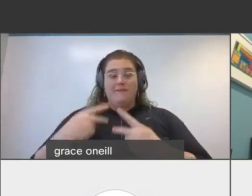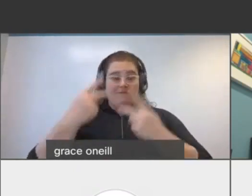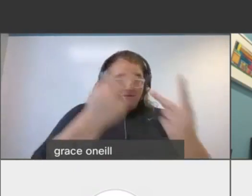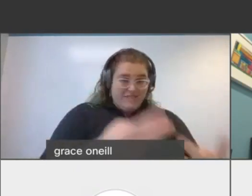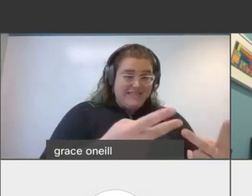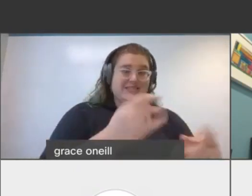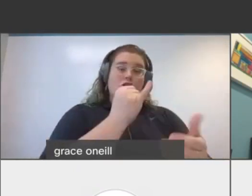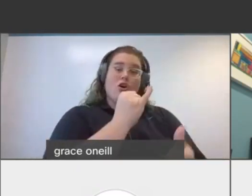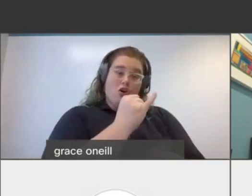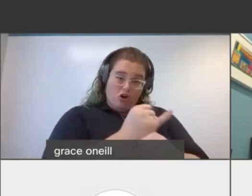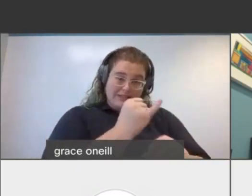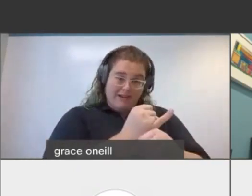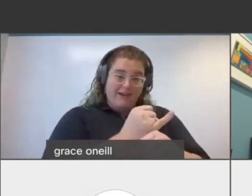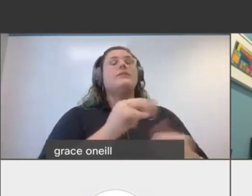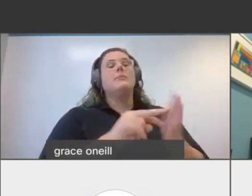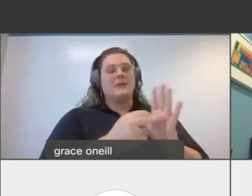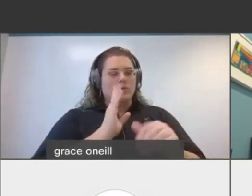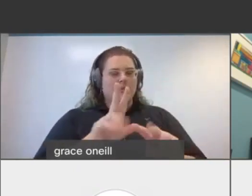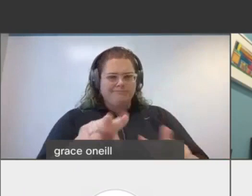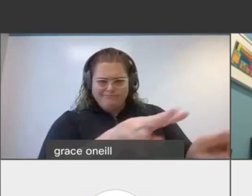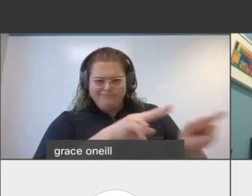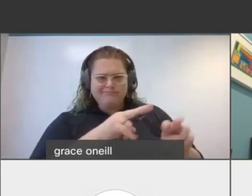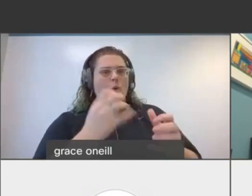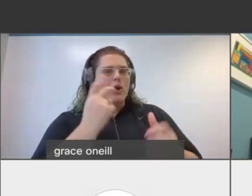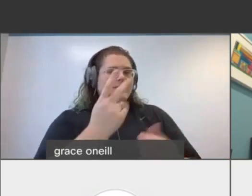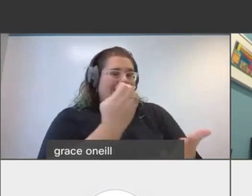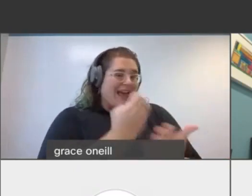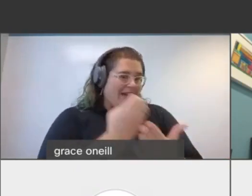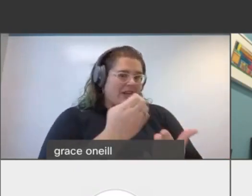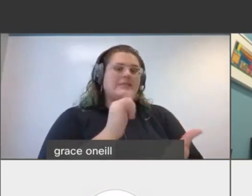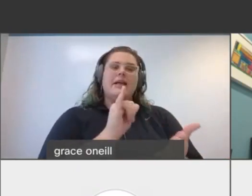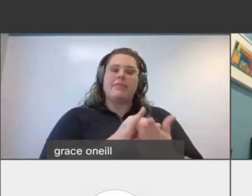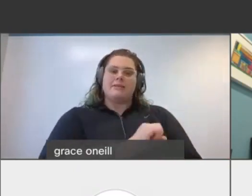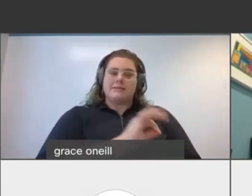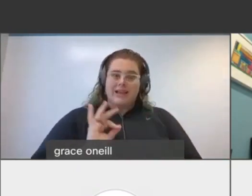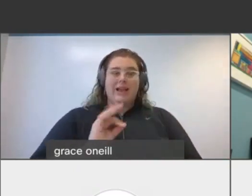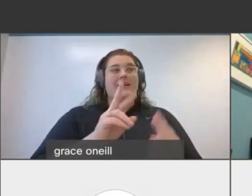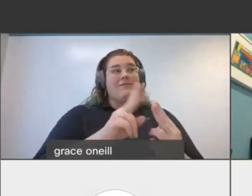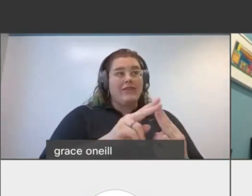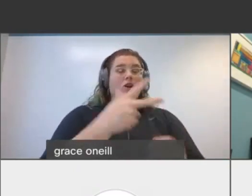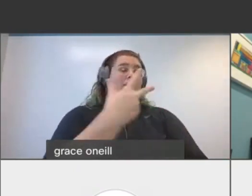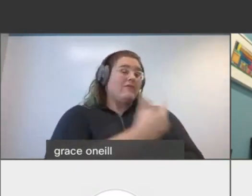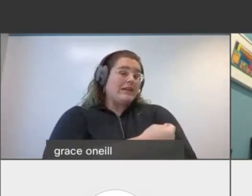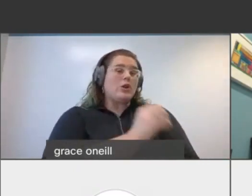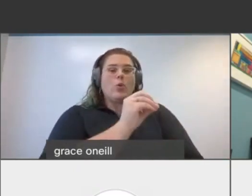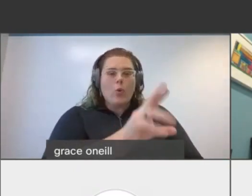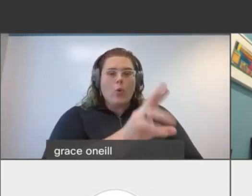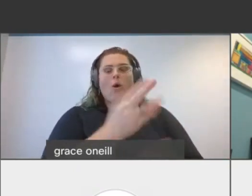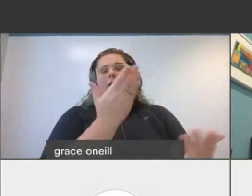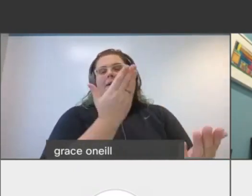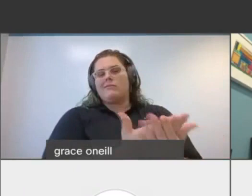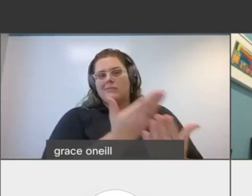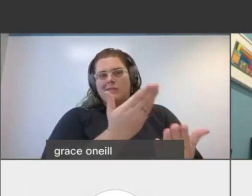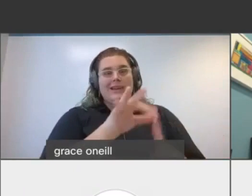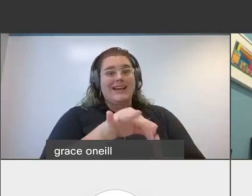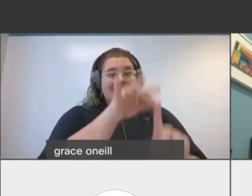provider has that their staff has been vaccinated or has sought and has pending or